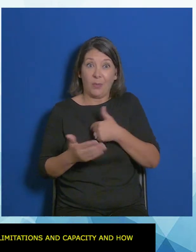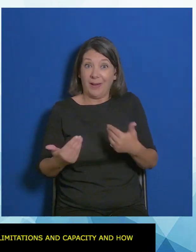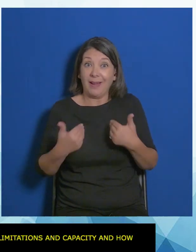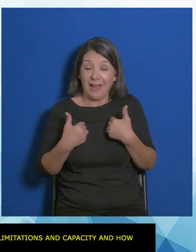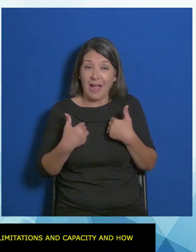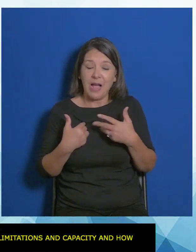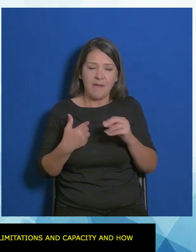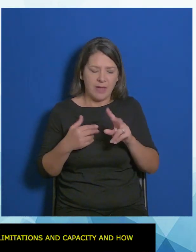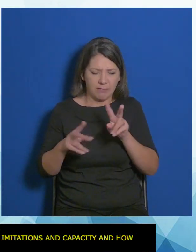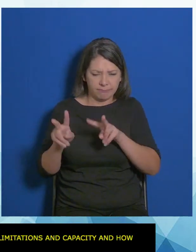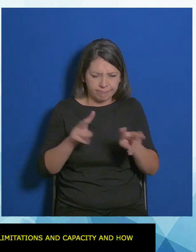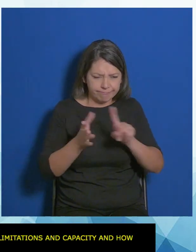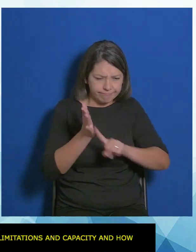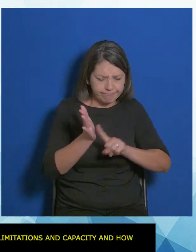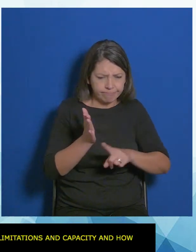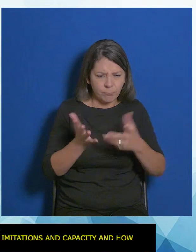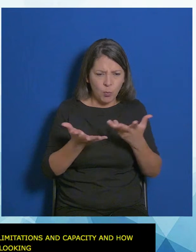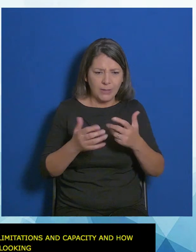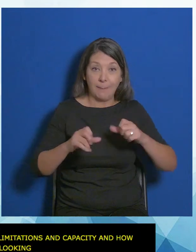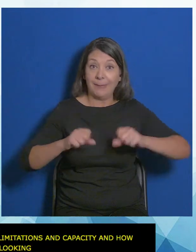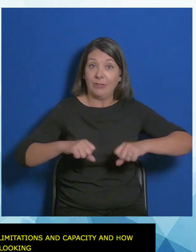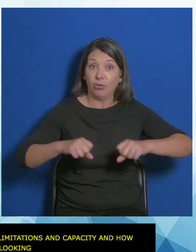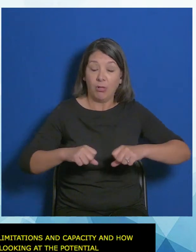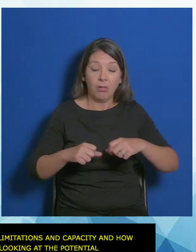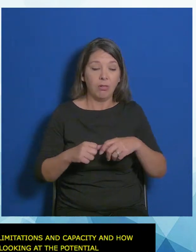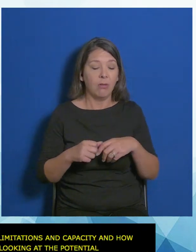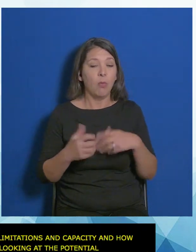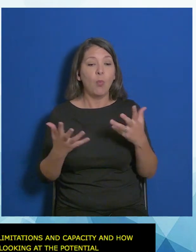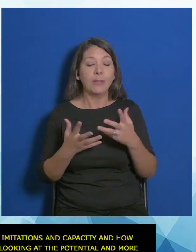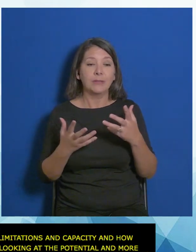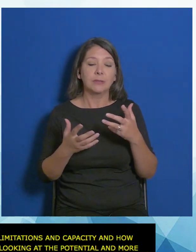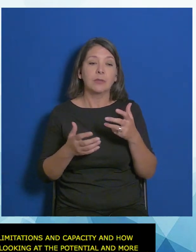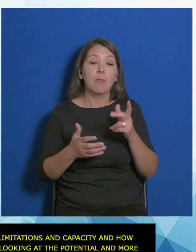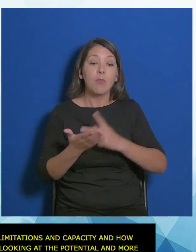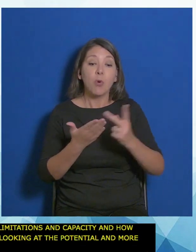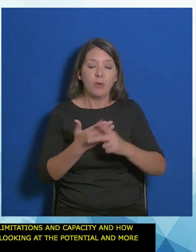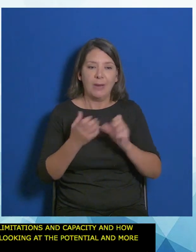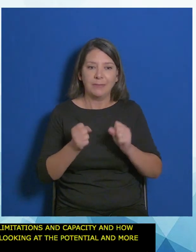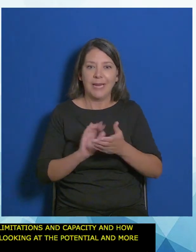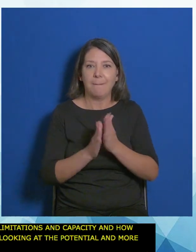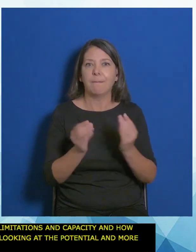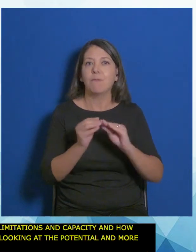new potential and more successful educational programs.